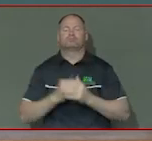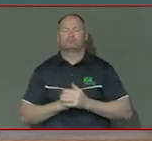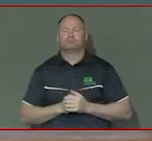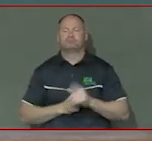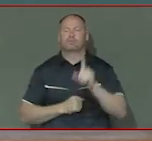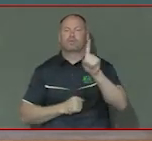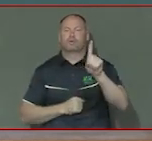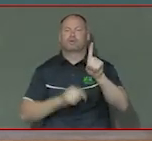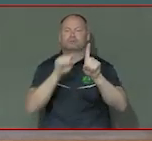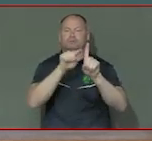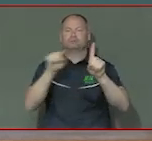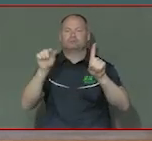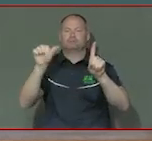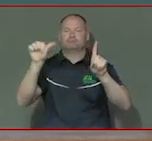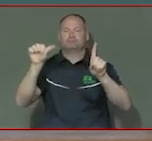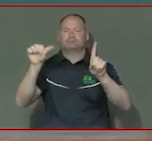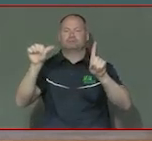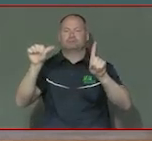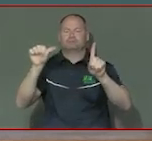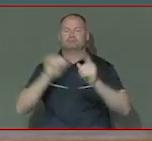They all have to do with